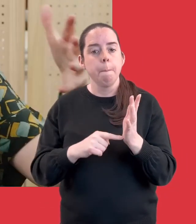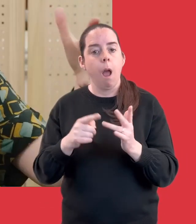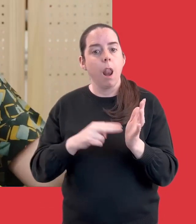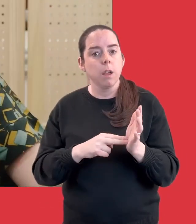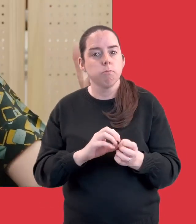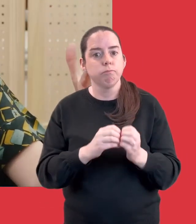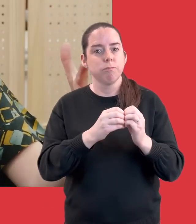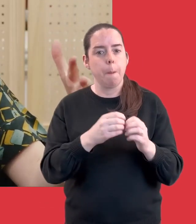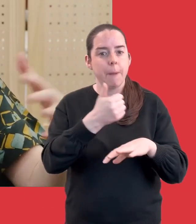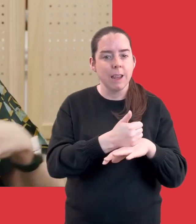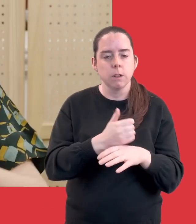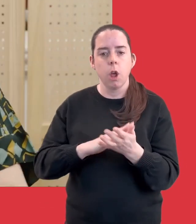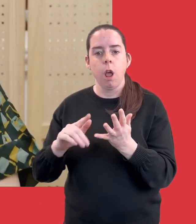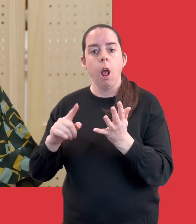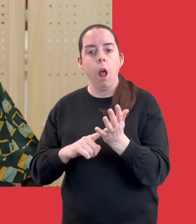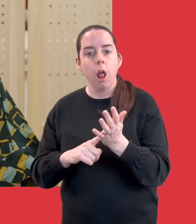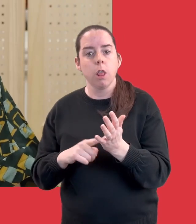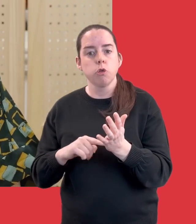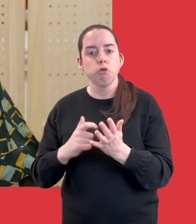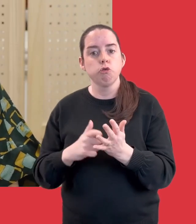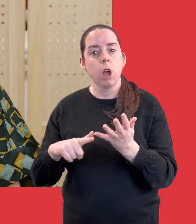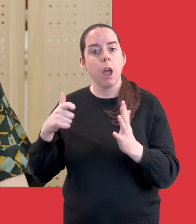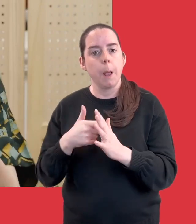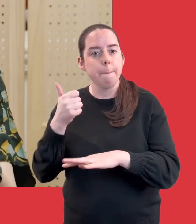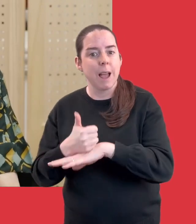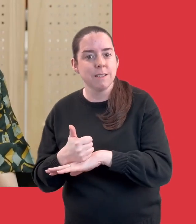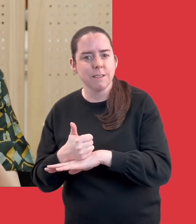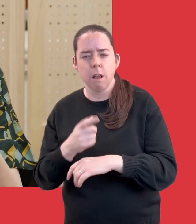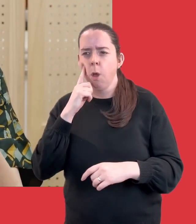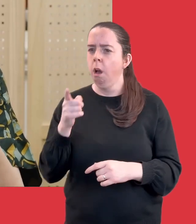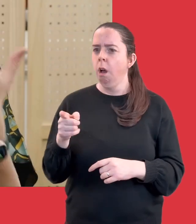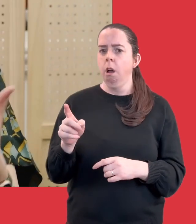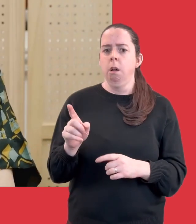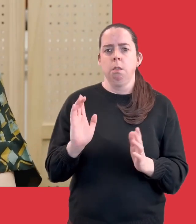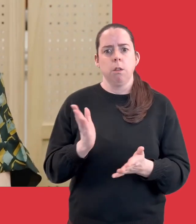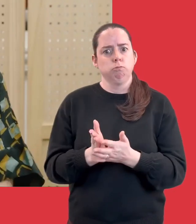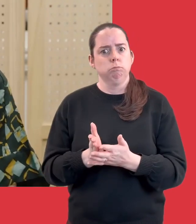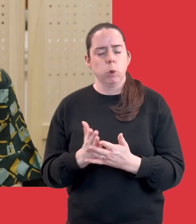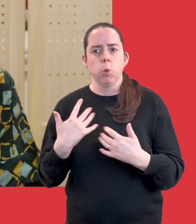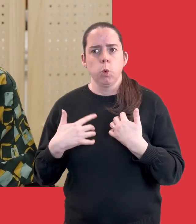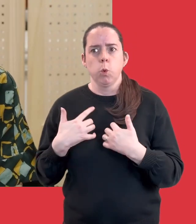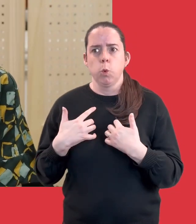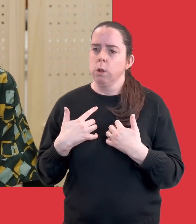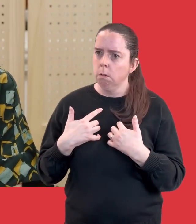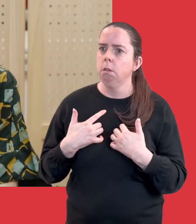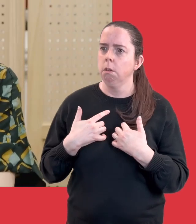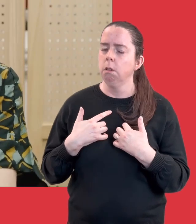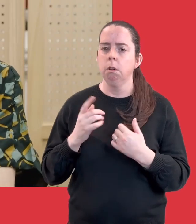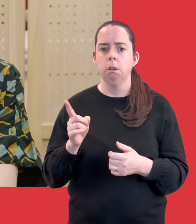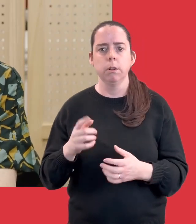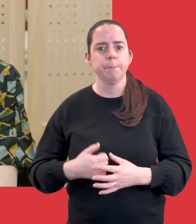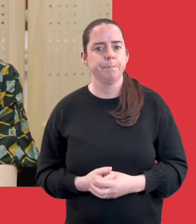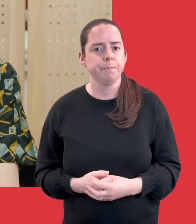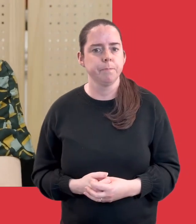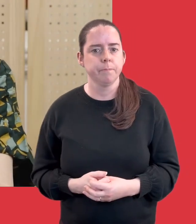and it's where Holtrook's based. And I thought that's a really kind of compelling thing that I hadn't really taken hold